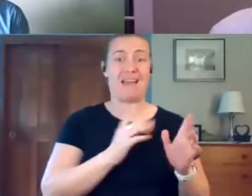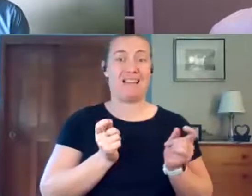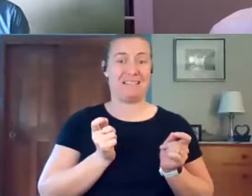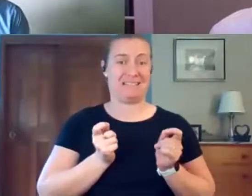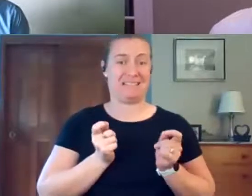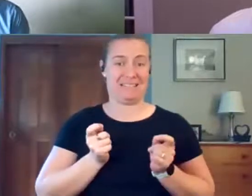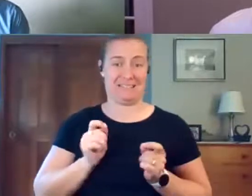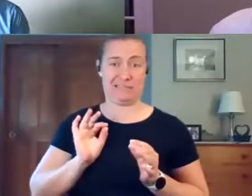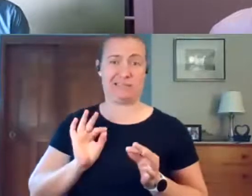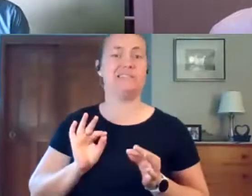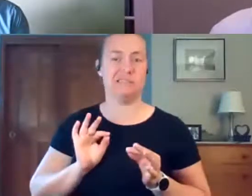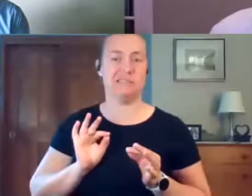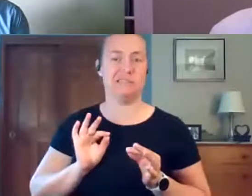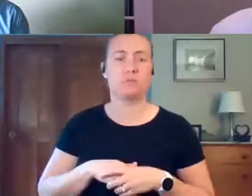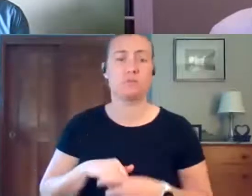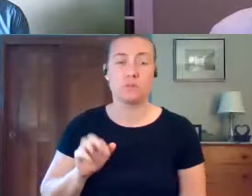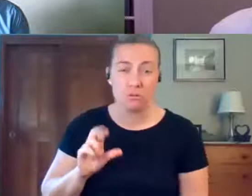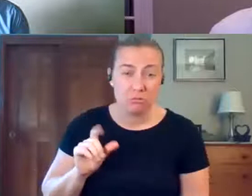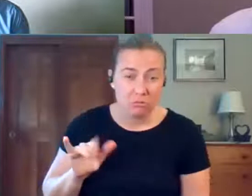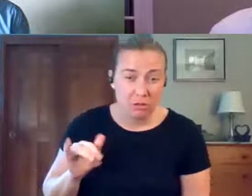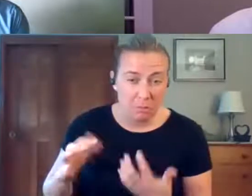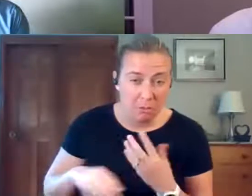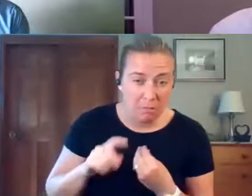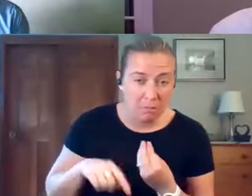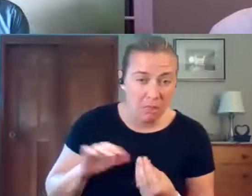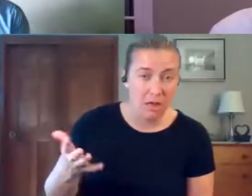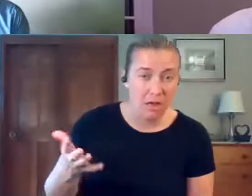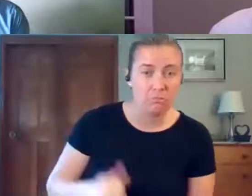Randy, any other thoughts or comments on that?